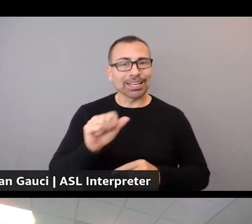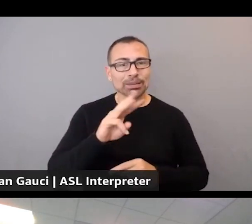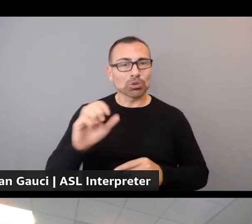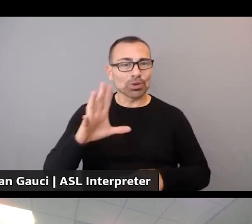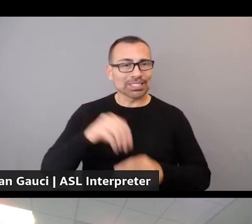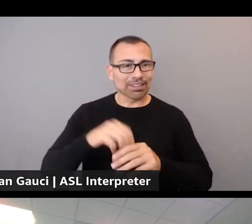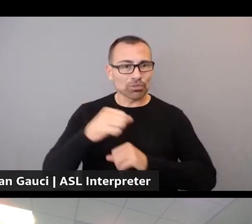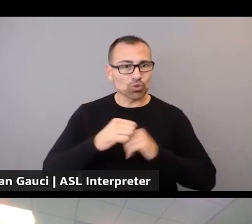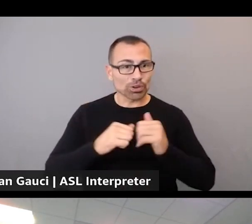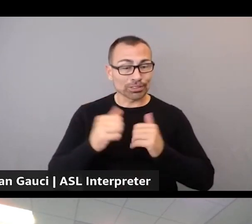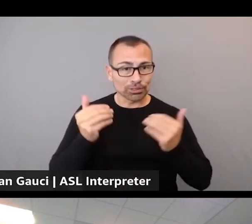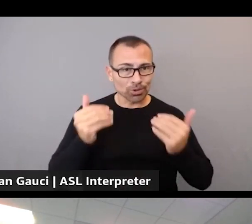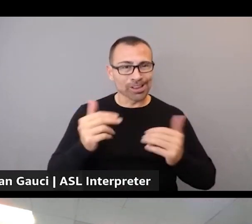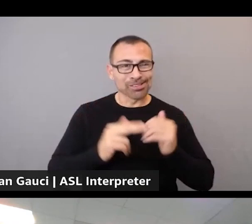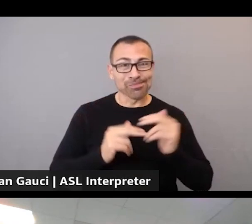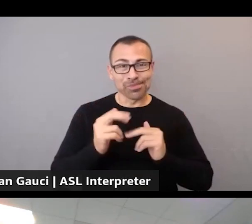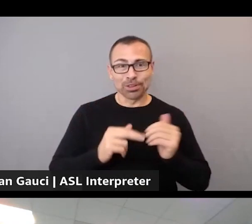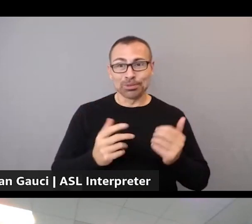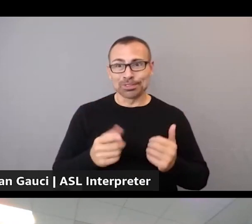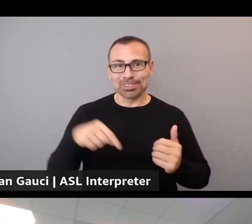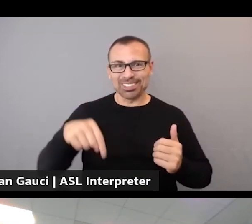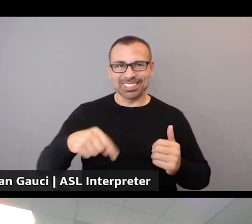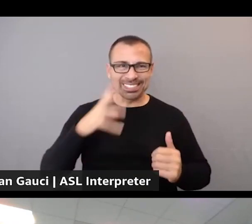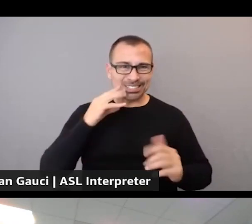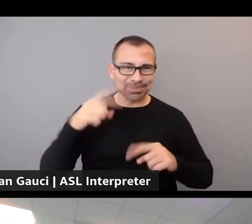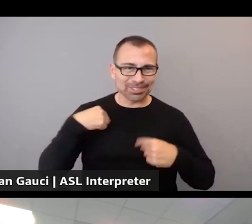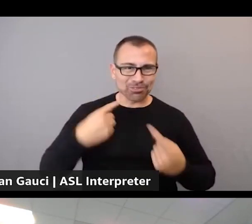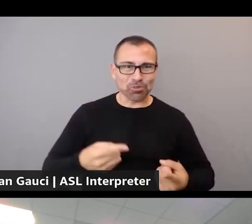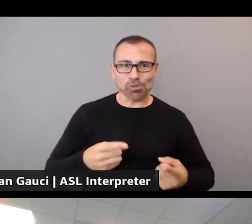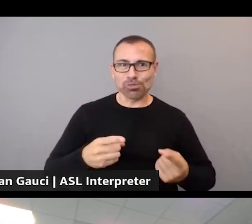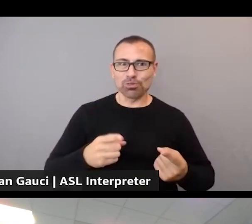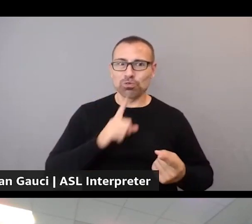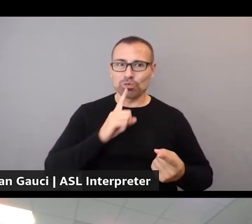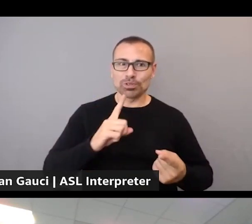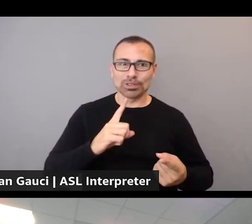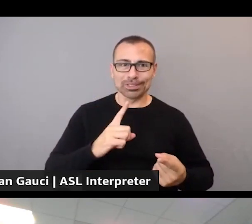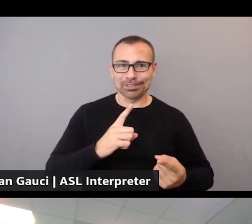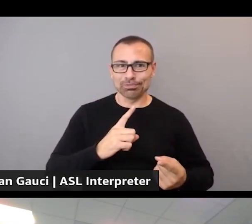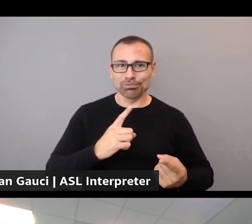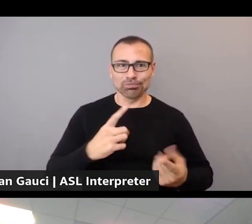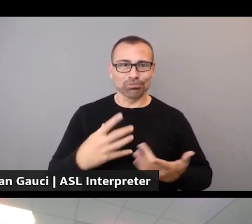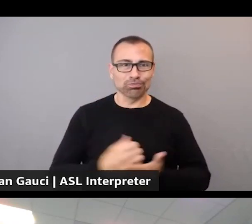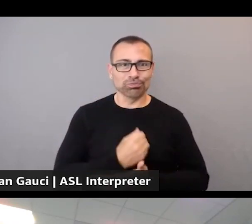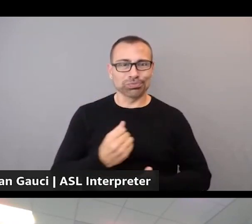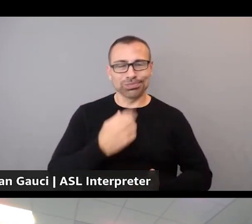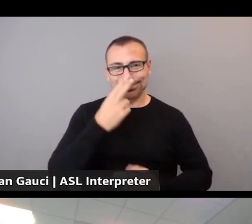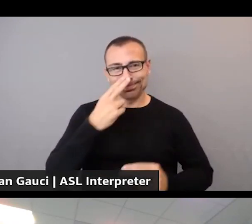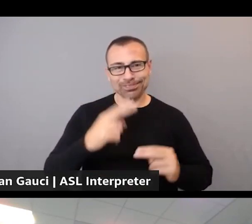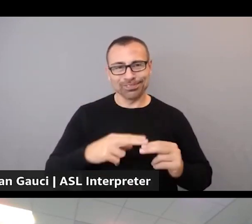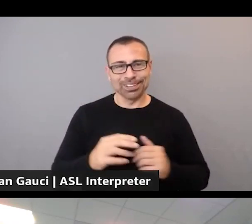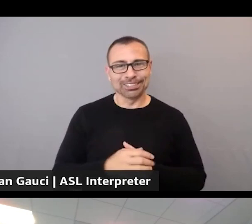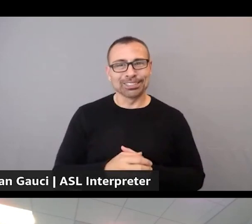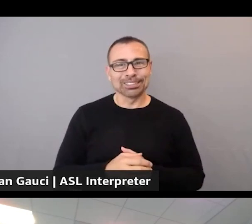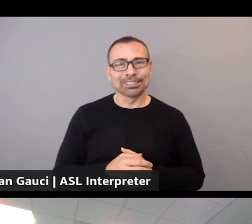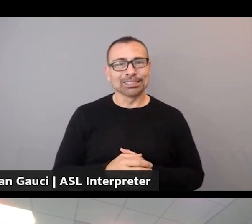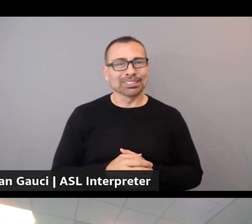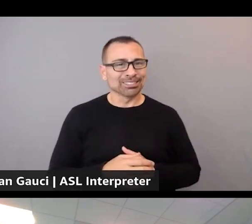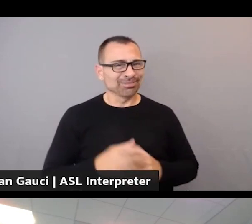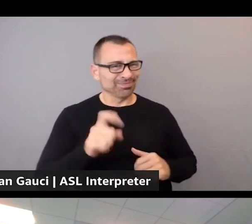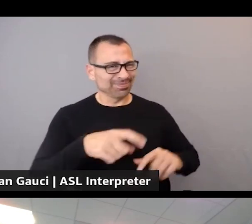just really been a fun journey to be a part of the SageMaker team. That's amazing. Now, I gotta pause this here for just a second